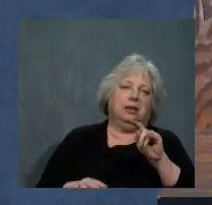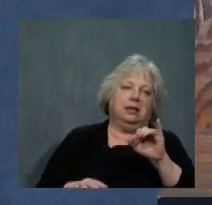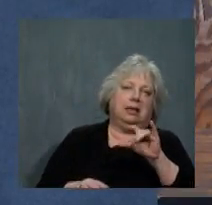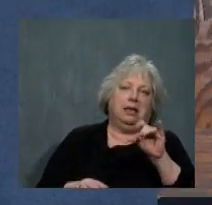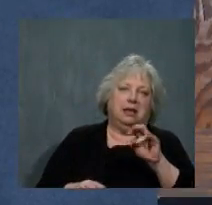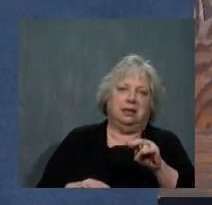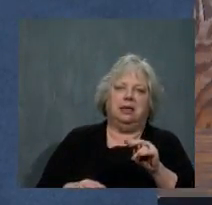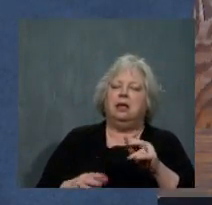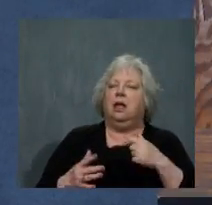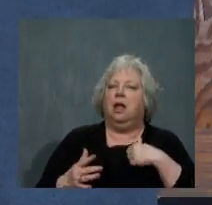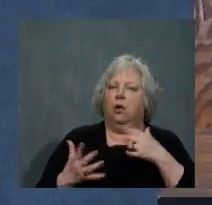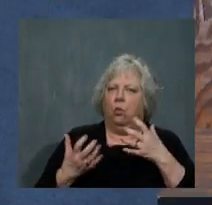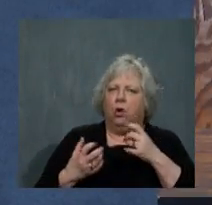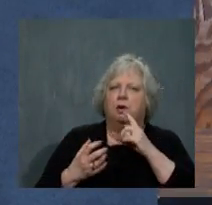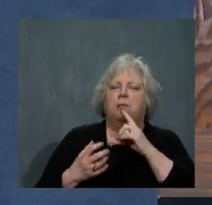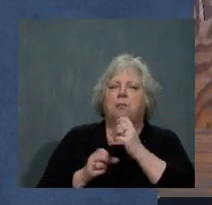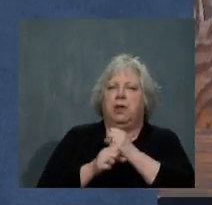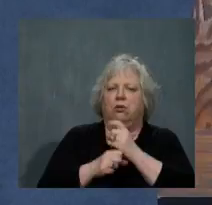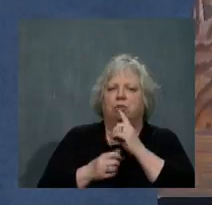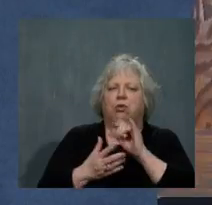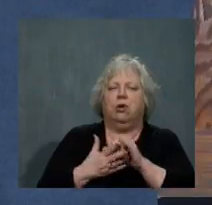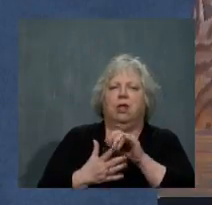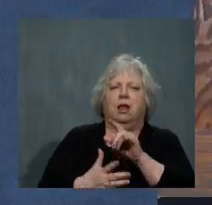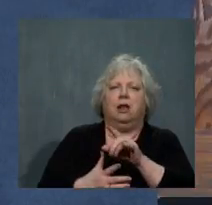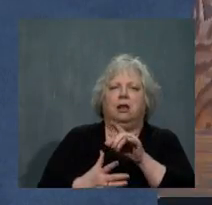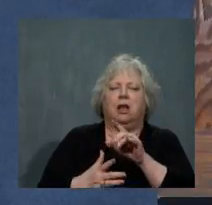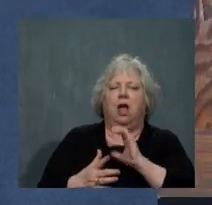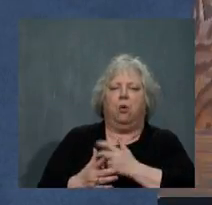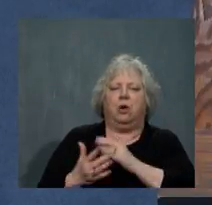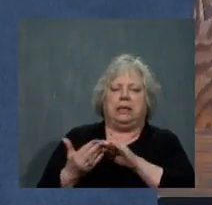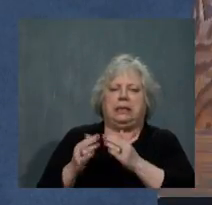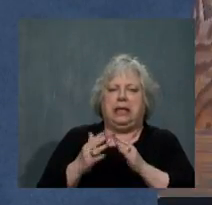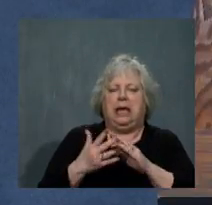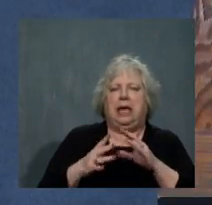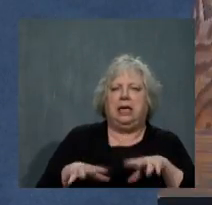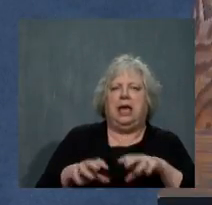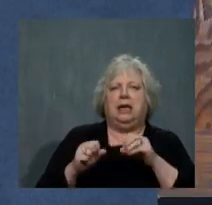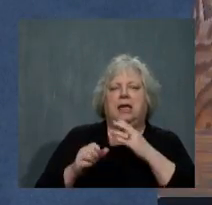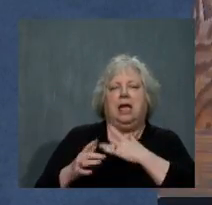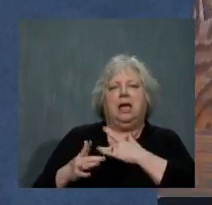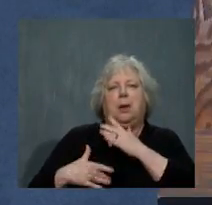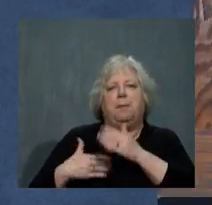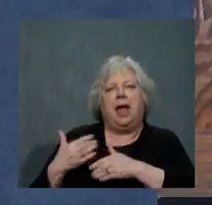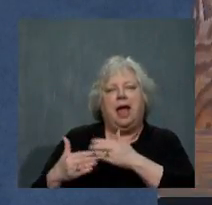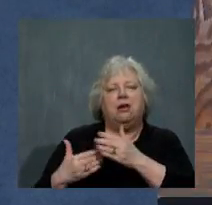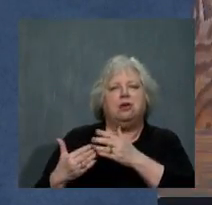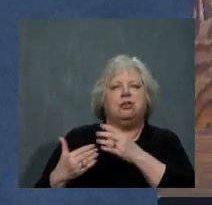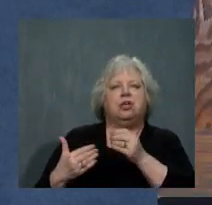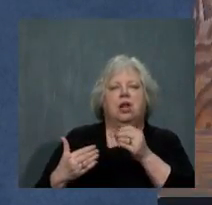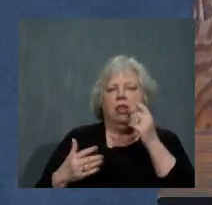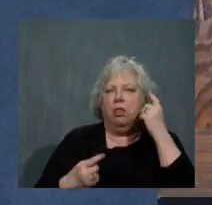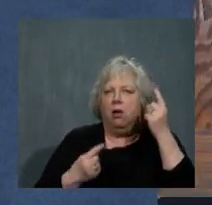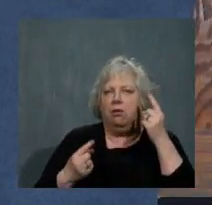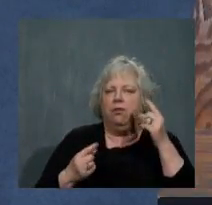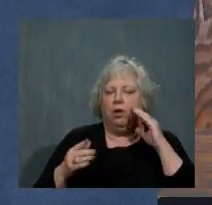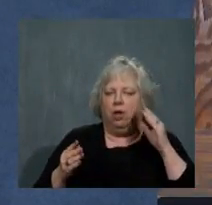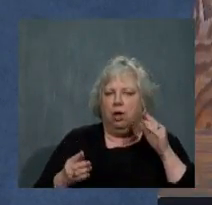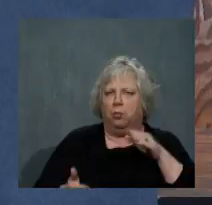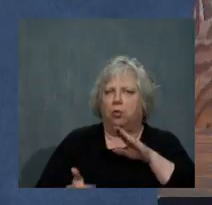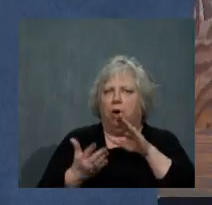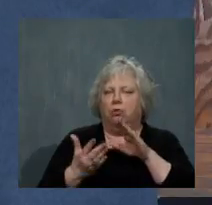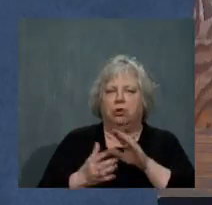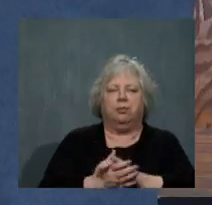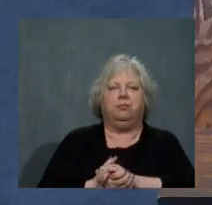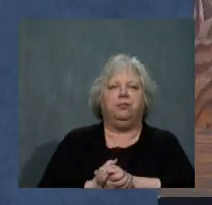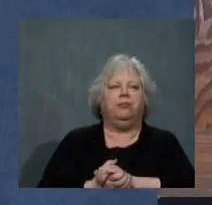a very thoughtful and compassionate approach when we work with the homeless. And while our committee's recommendation, and I will get to that